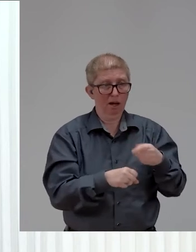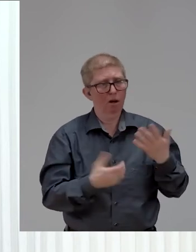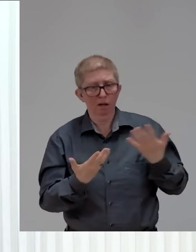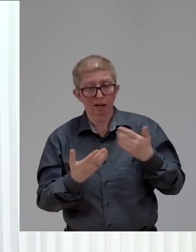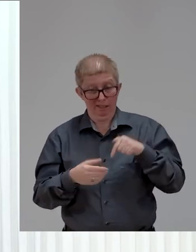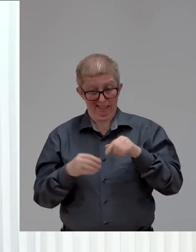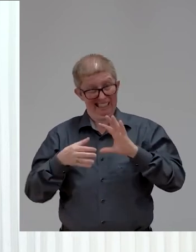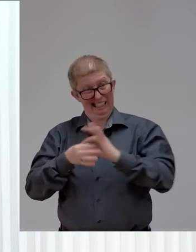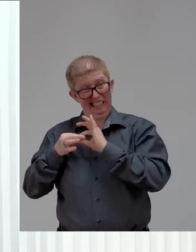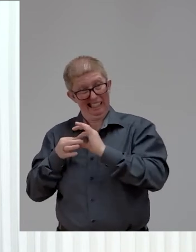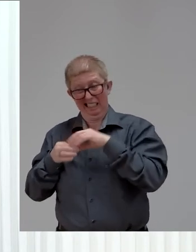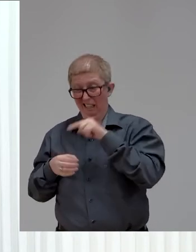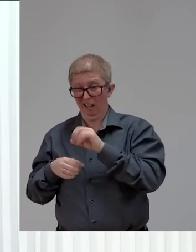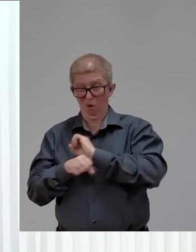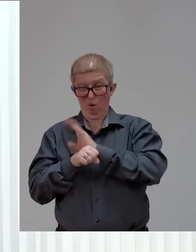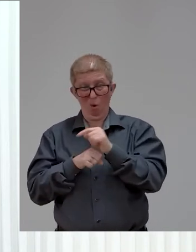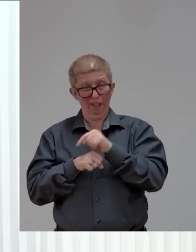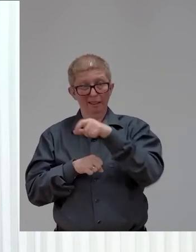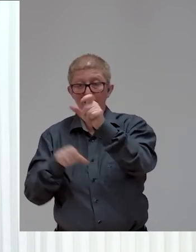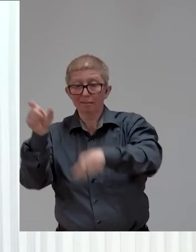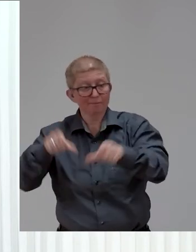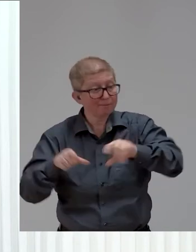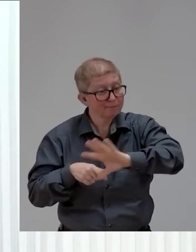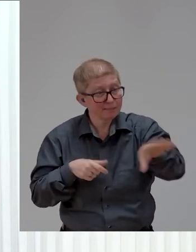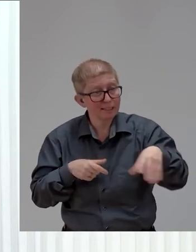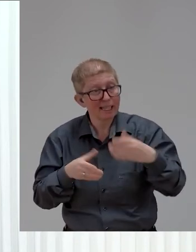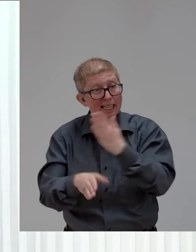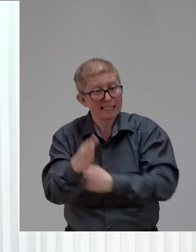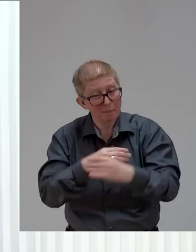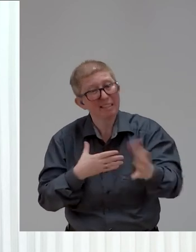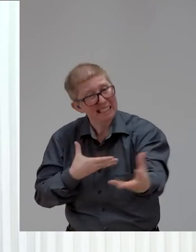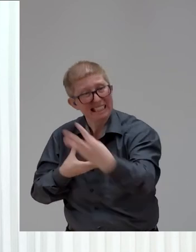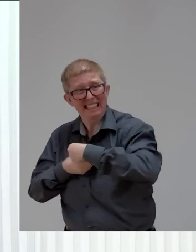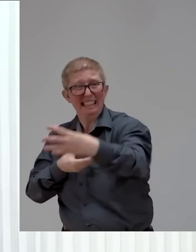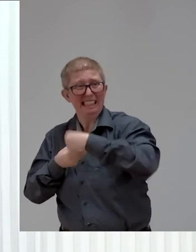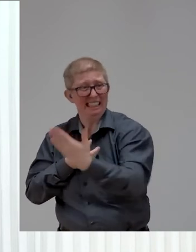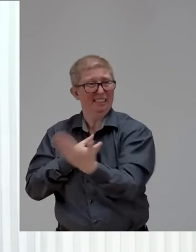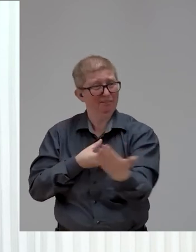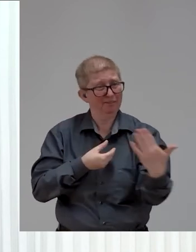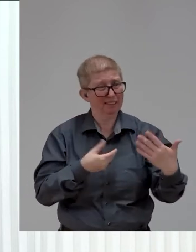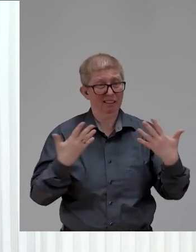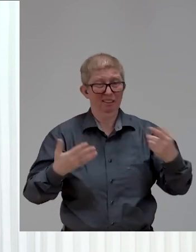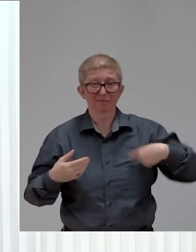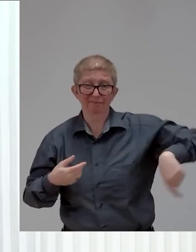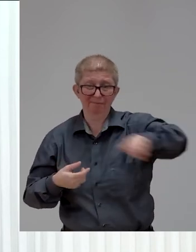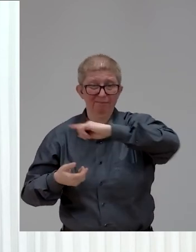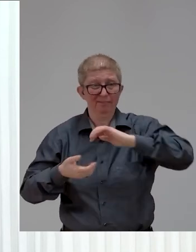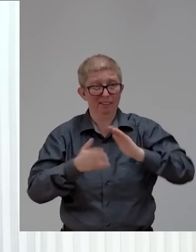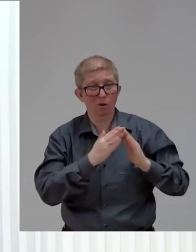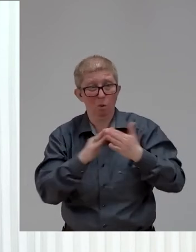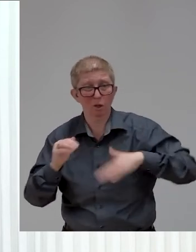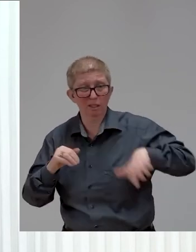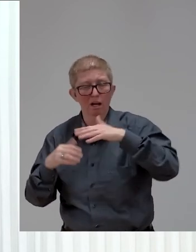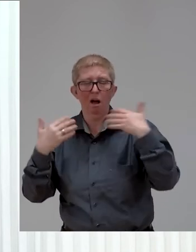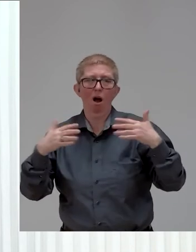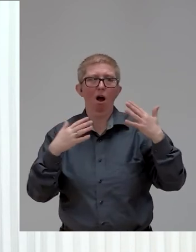and beyond. It is a challenging moment for all our societies, but it is also an opportunity to reimagine the world we live